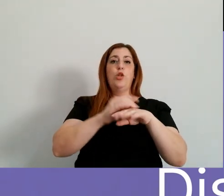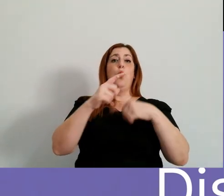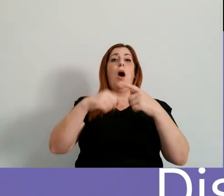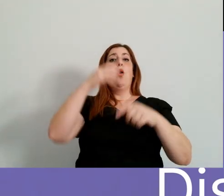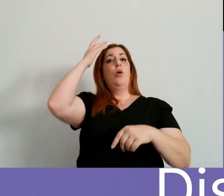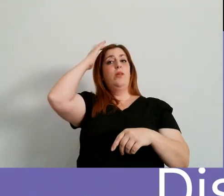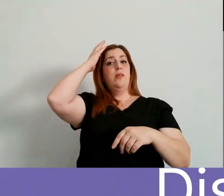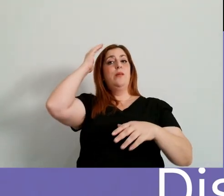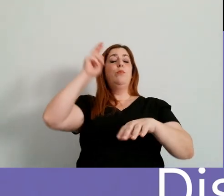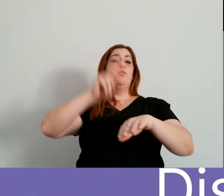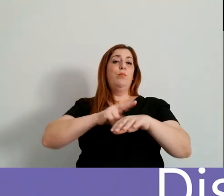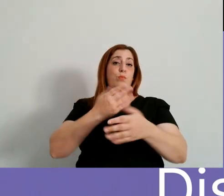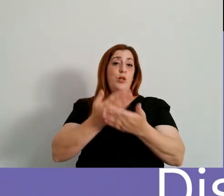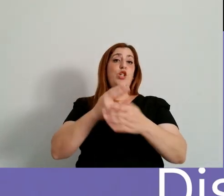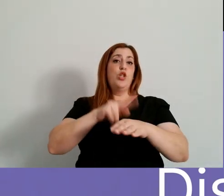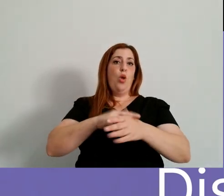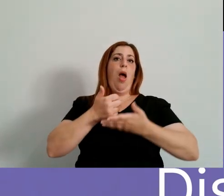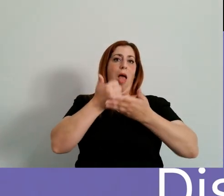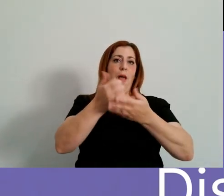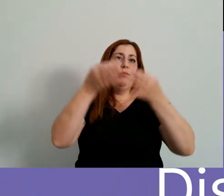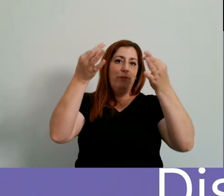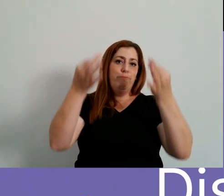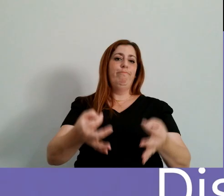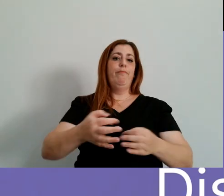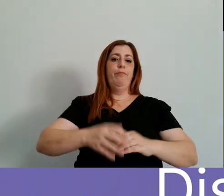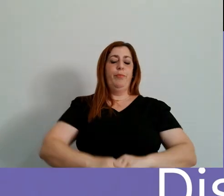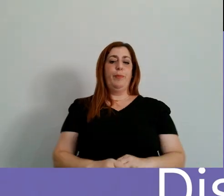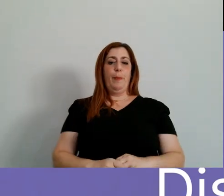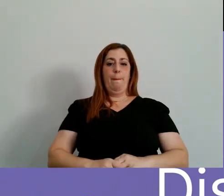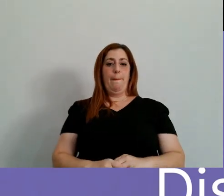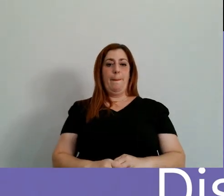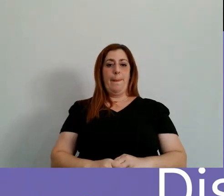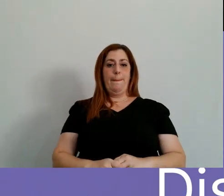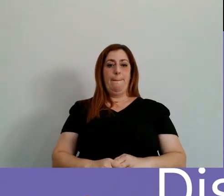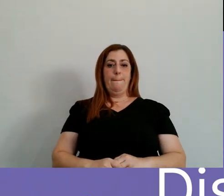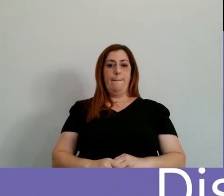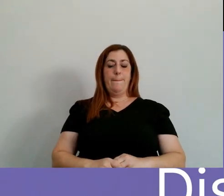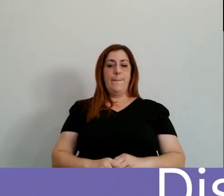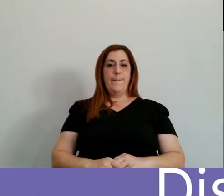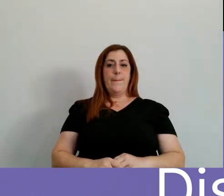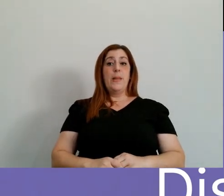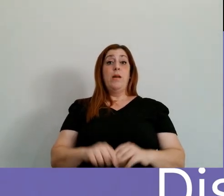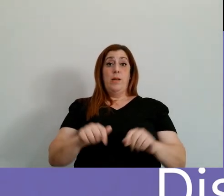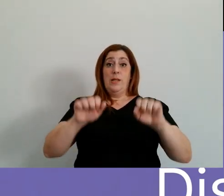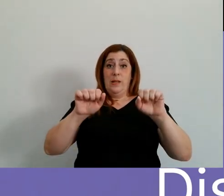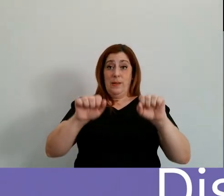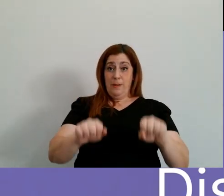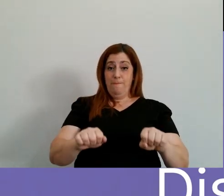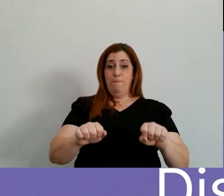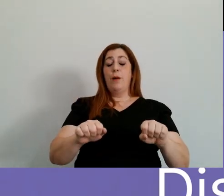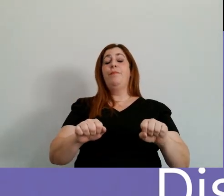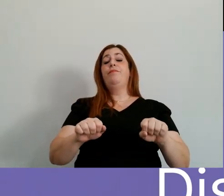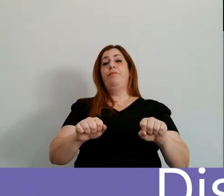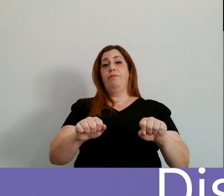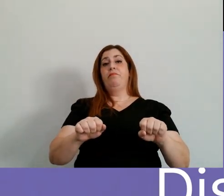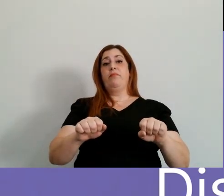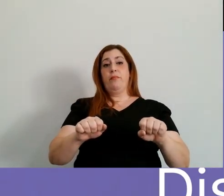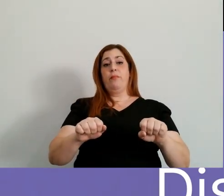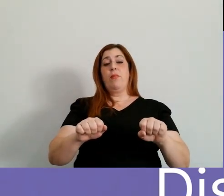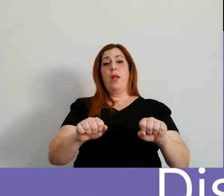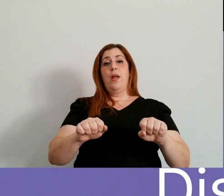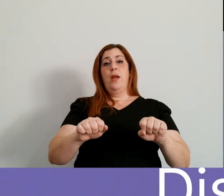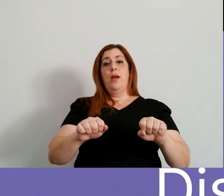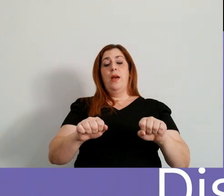autism. Yeah, that's definitely something that is needed. Unfortunately, I don't know of